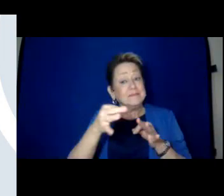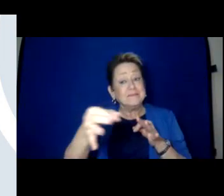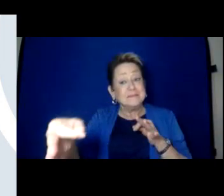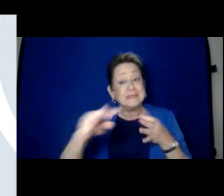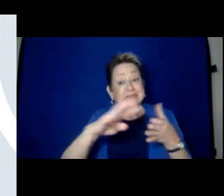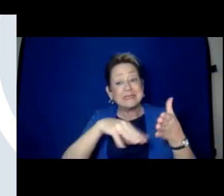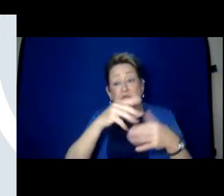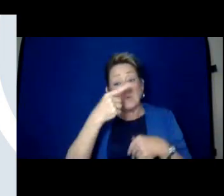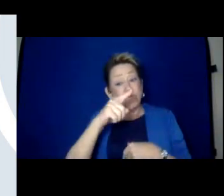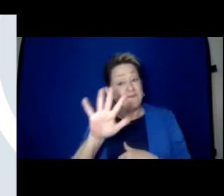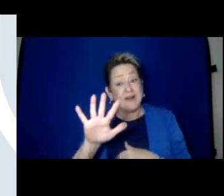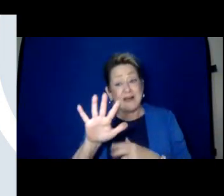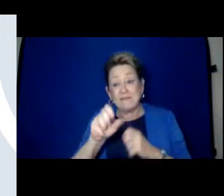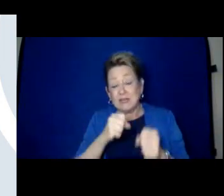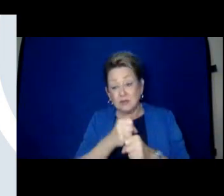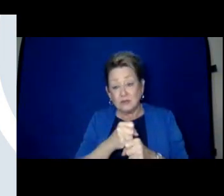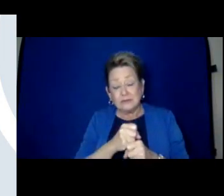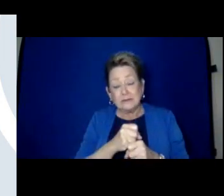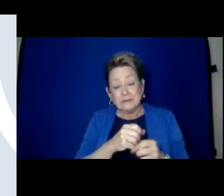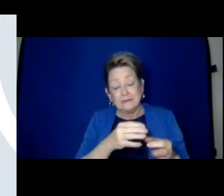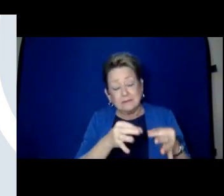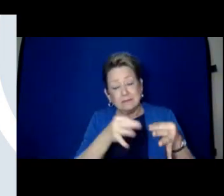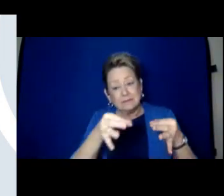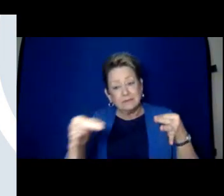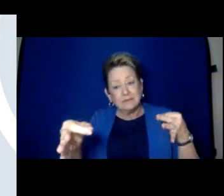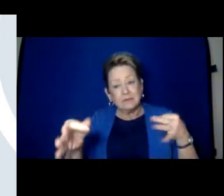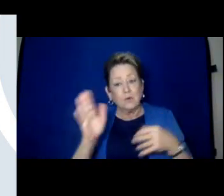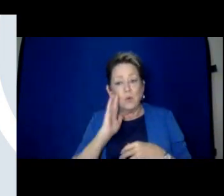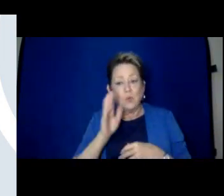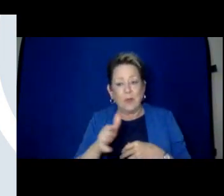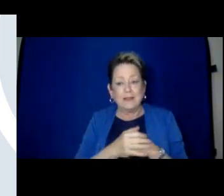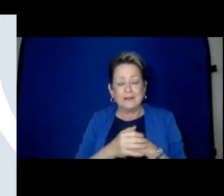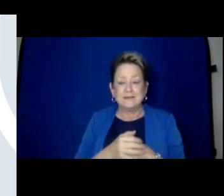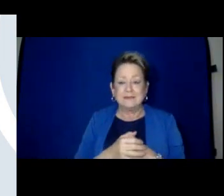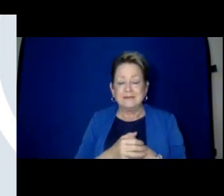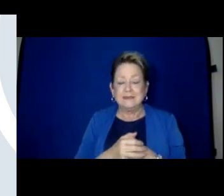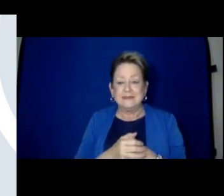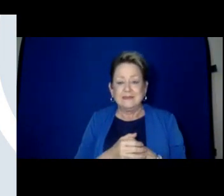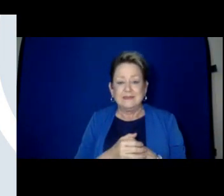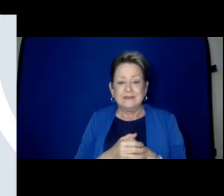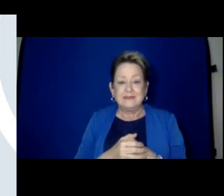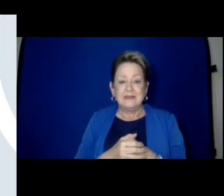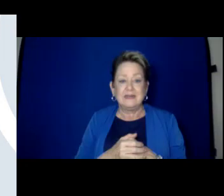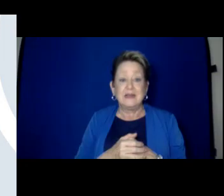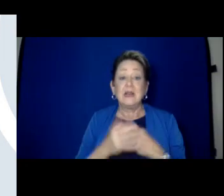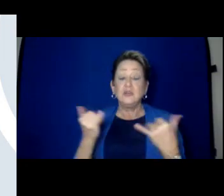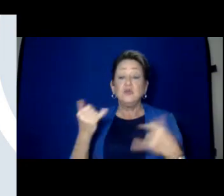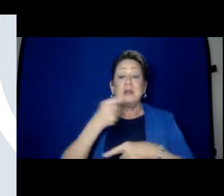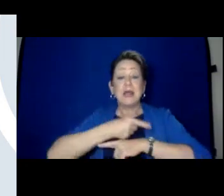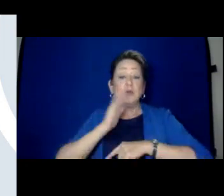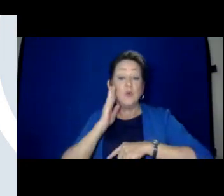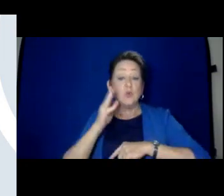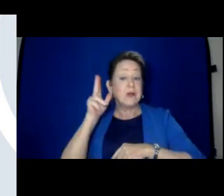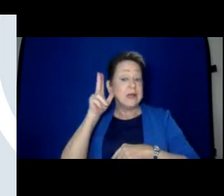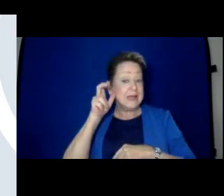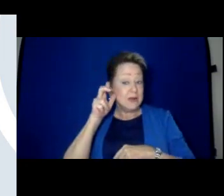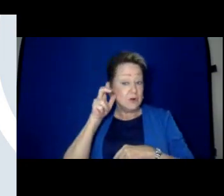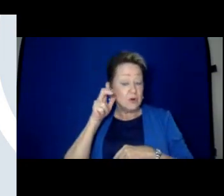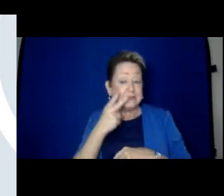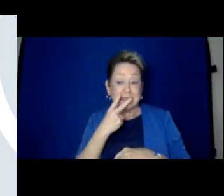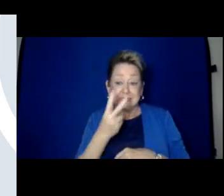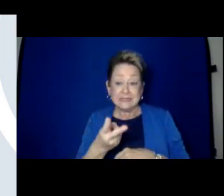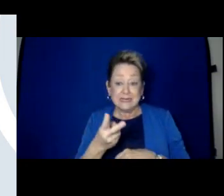years. It's a lot of cascading and moving this to move that. It's more than just a little Gantt chart. But today you will hear a presentation about what